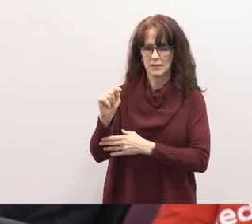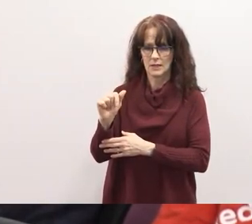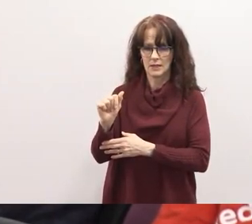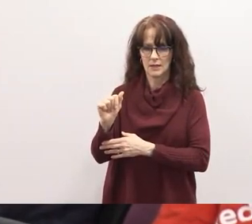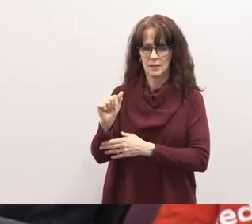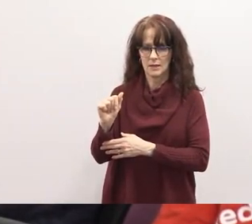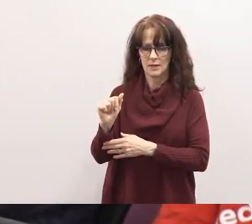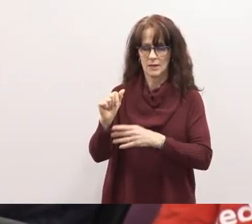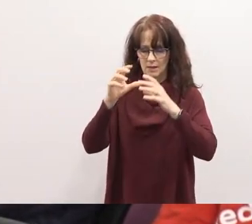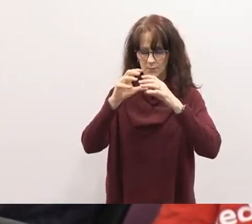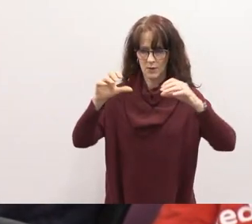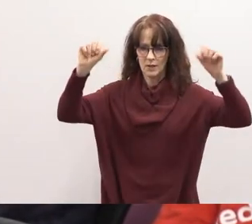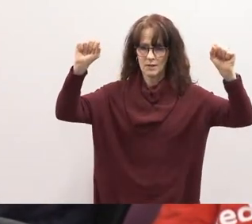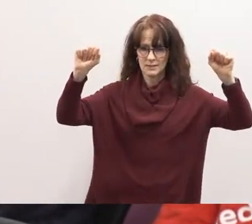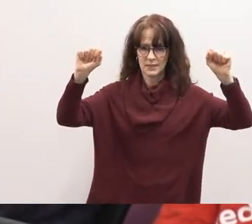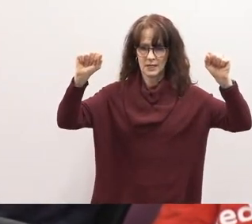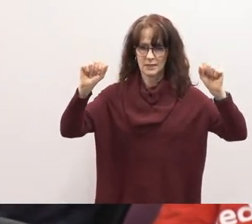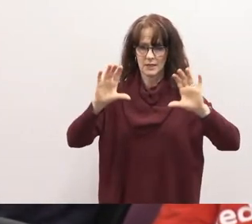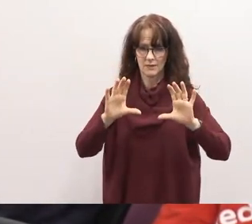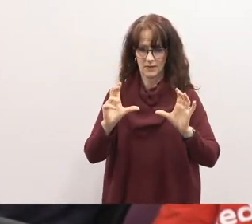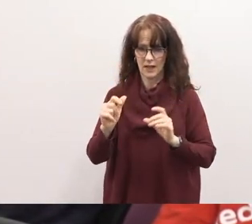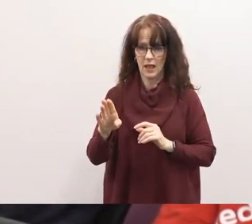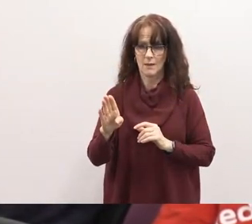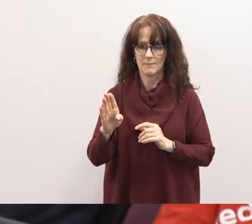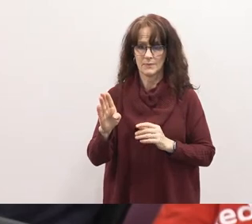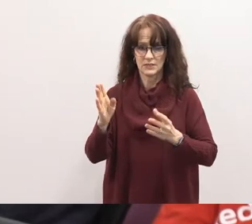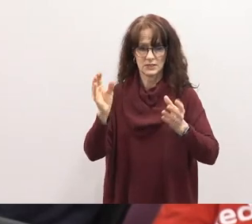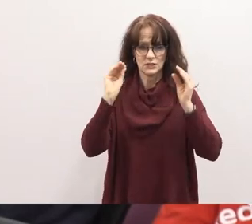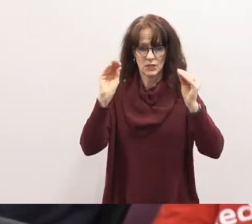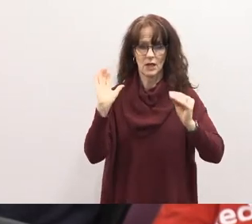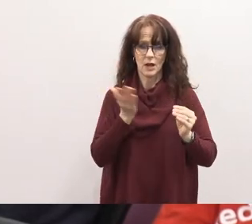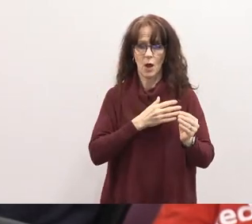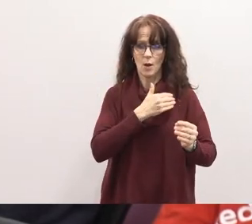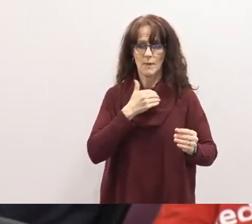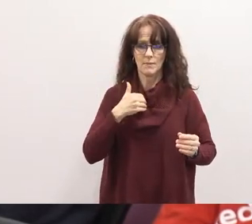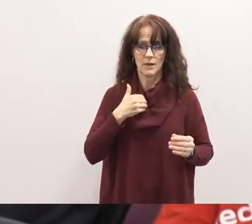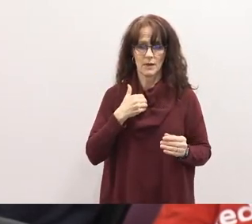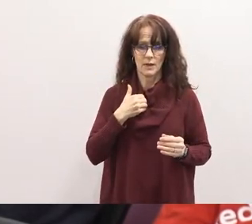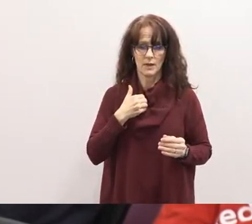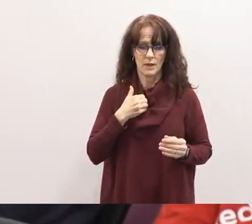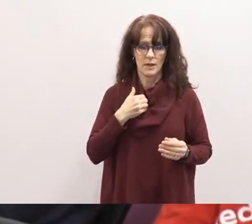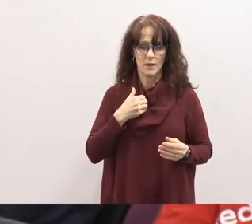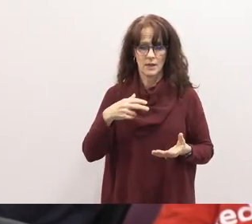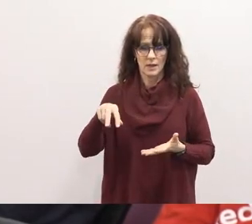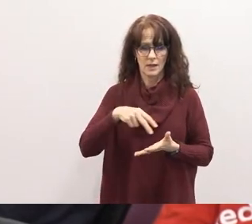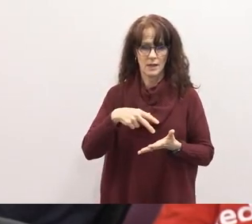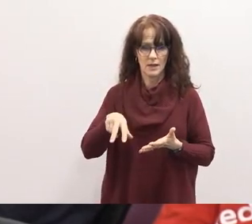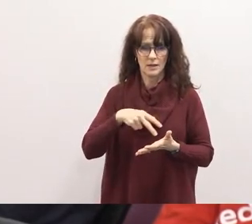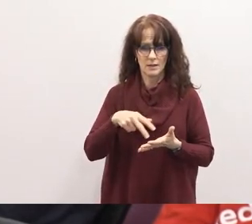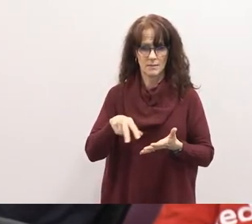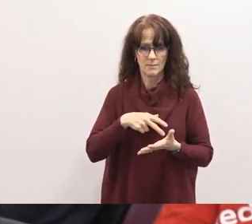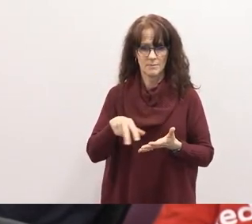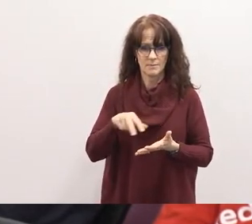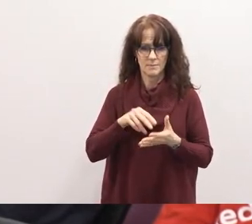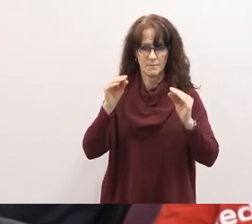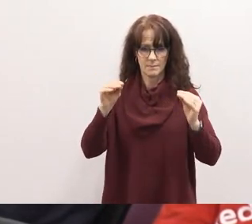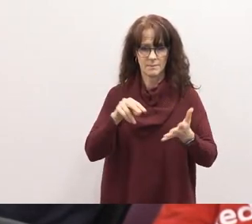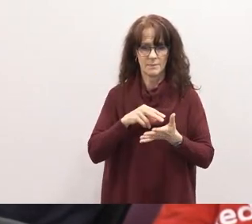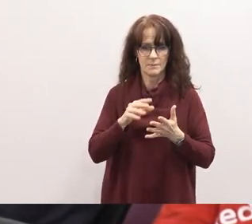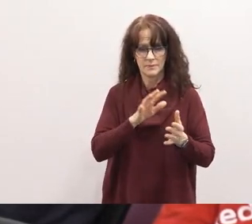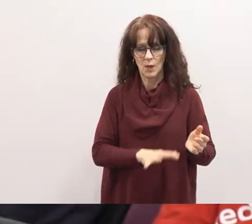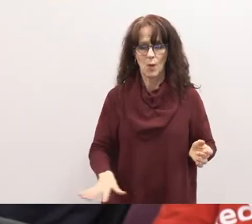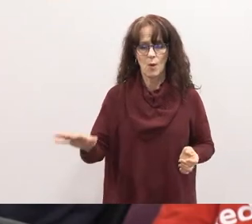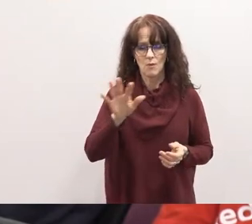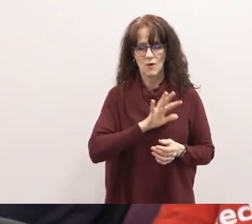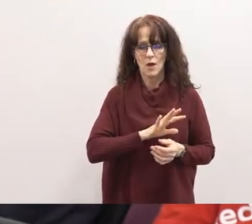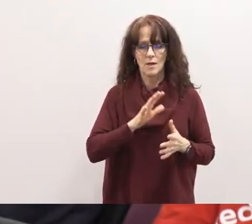I'm thankful for the Barkada club president because she taught our members how to properly perform tinikling. Overall, I